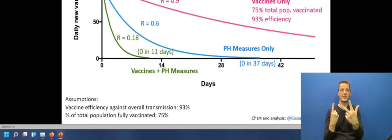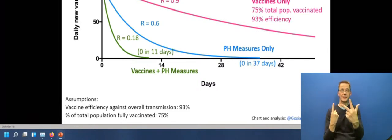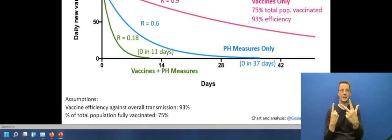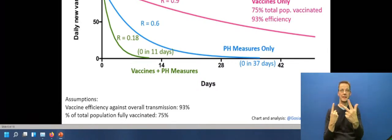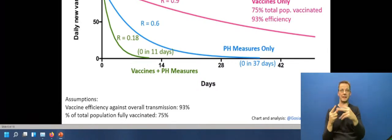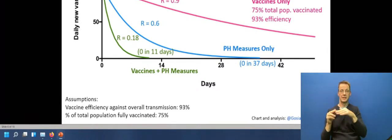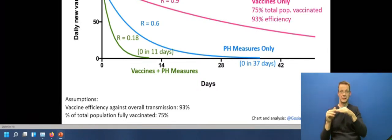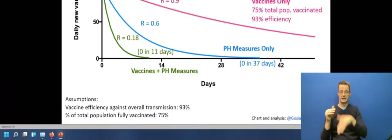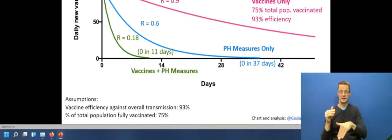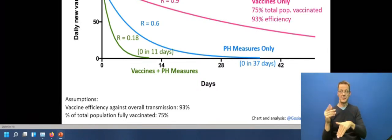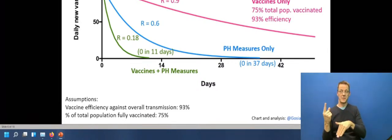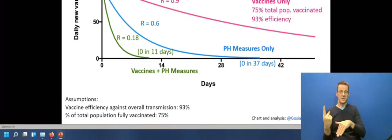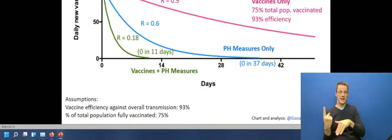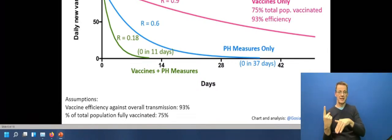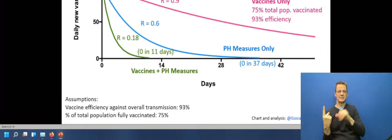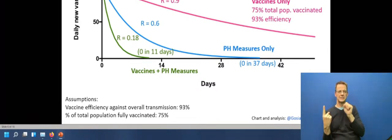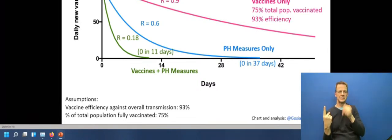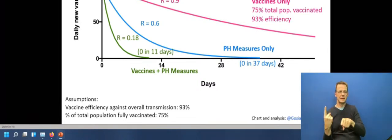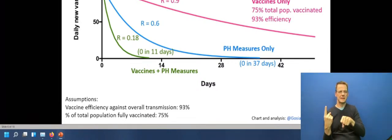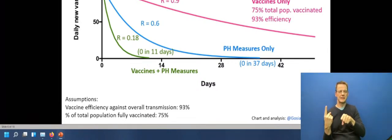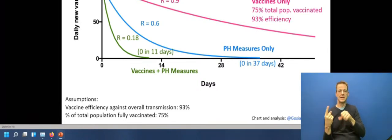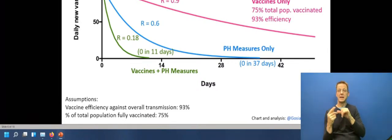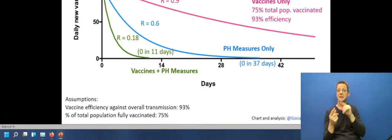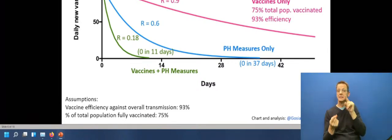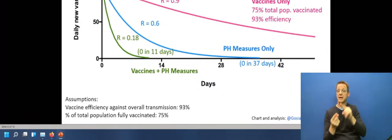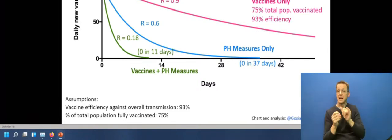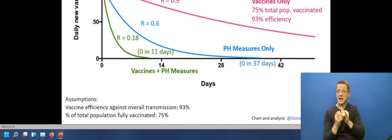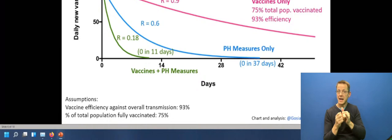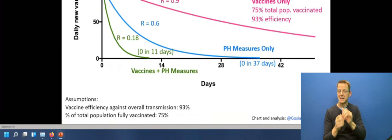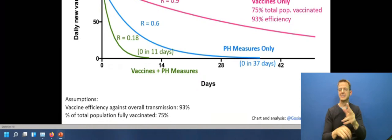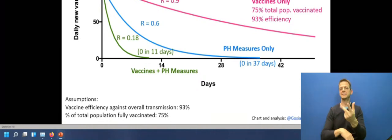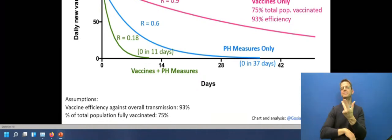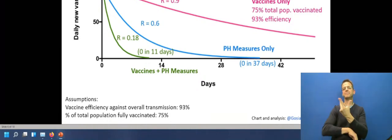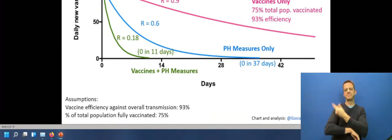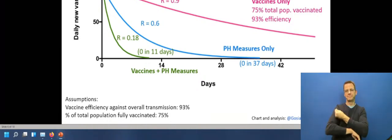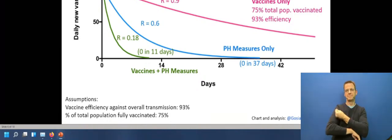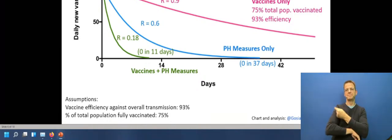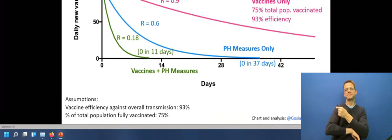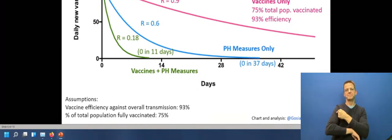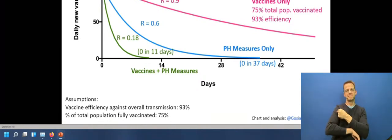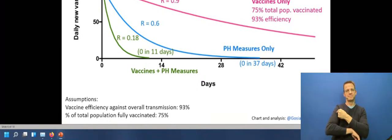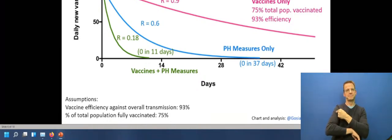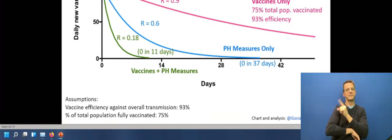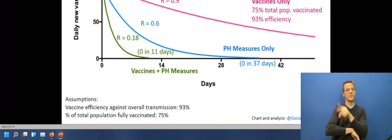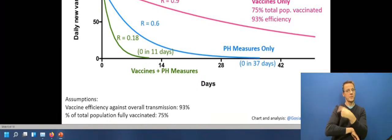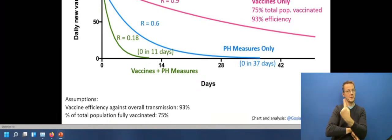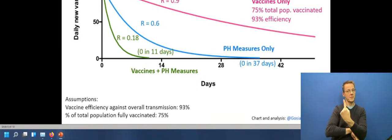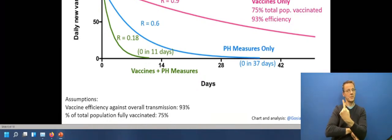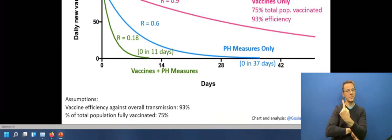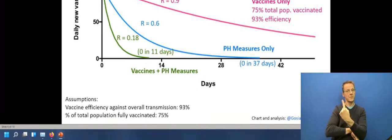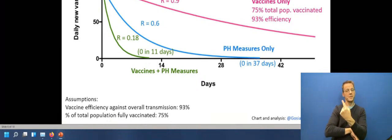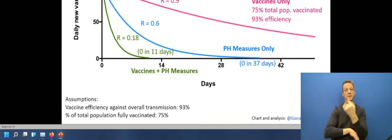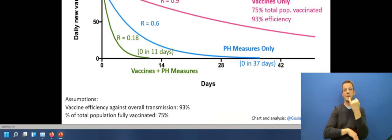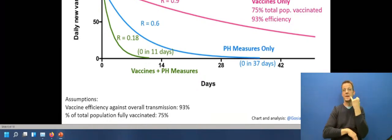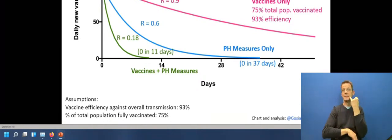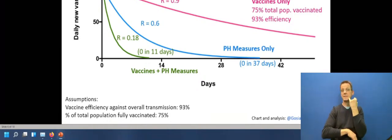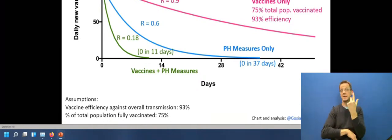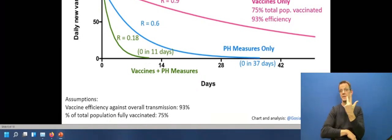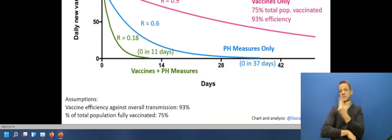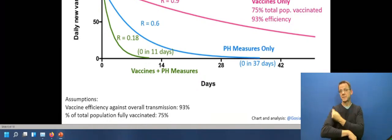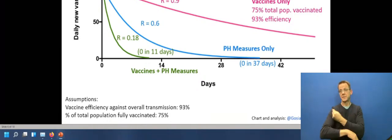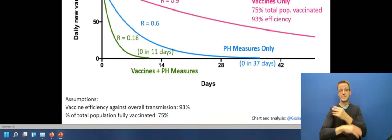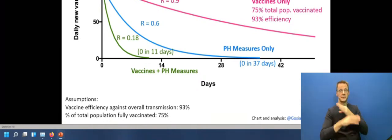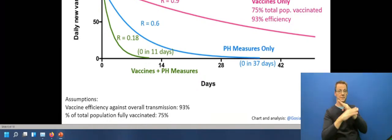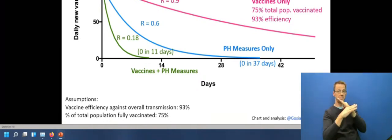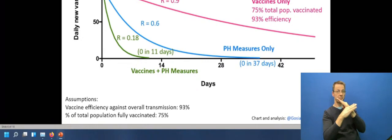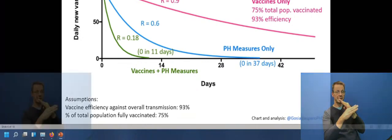if we would have a vaccine that is 93% efficient against transmission and 75% of total population would be